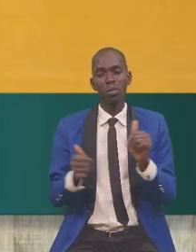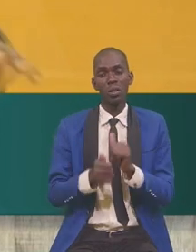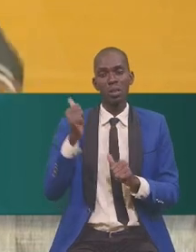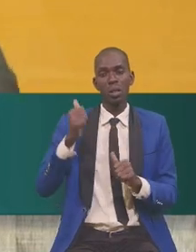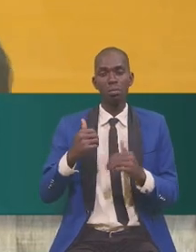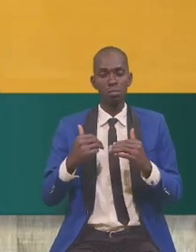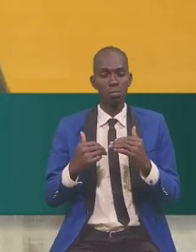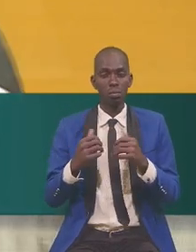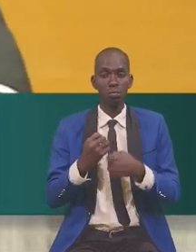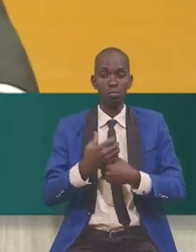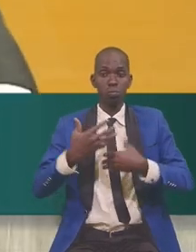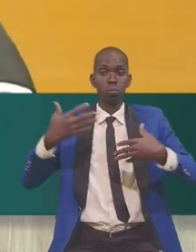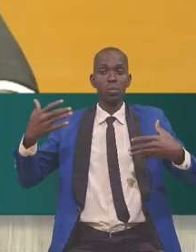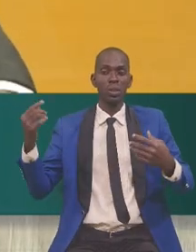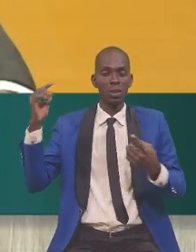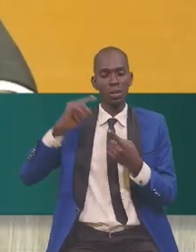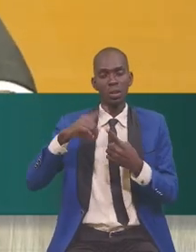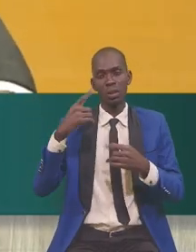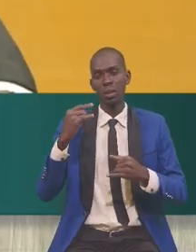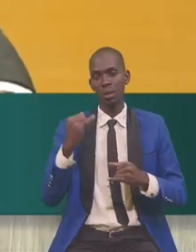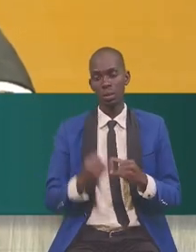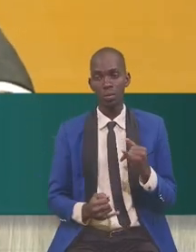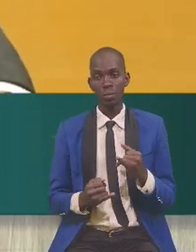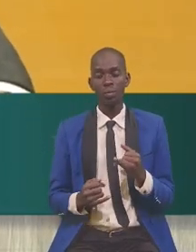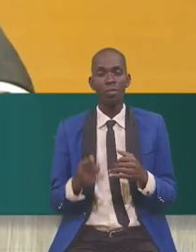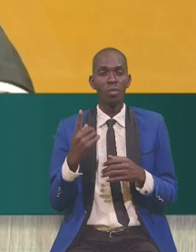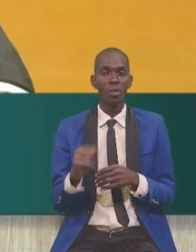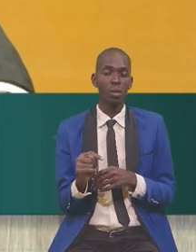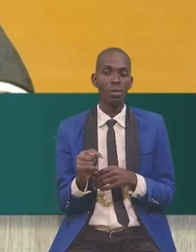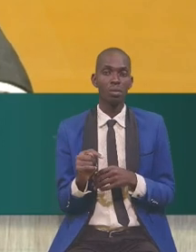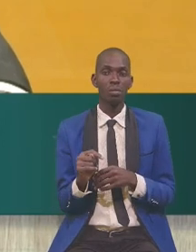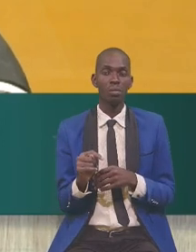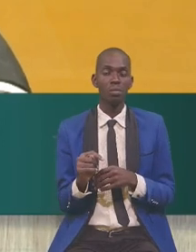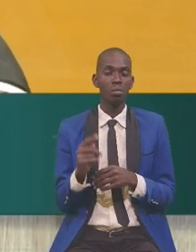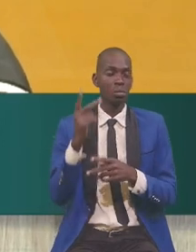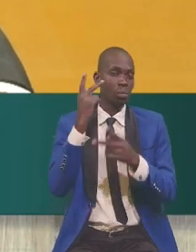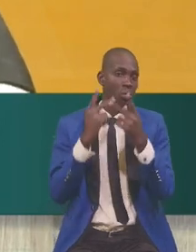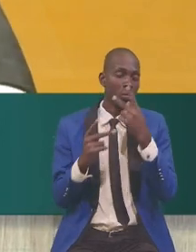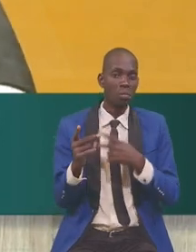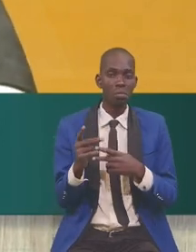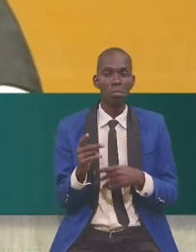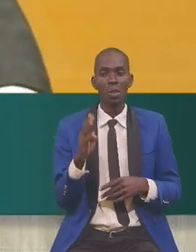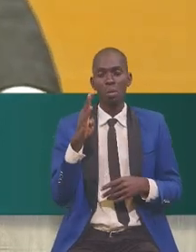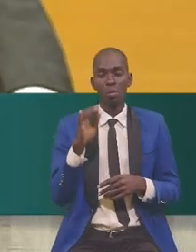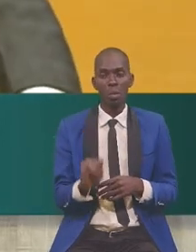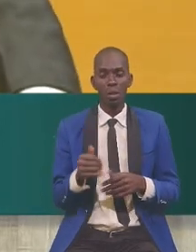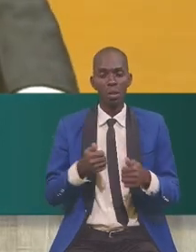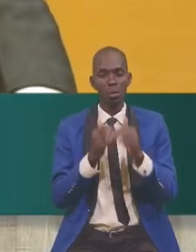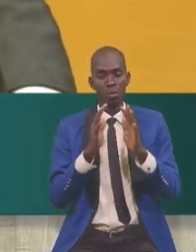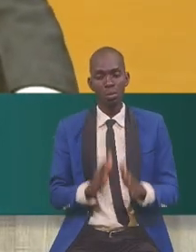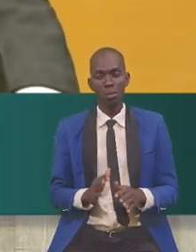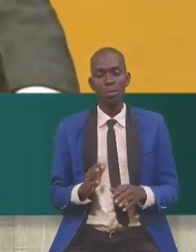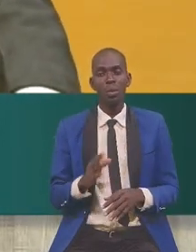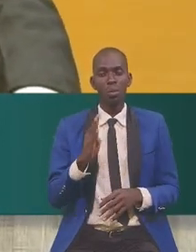The prediction and the prophecy by prophets, by apostles, by Christ himself,